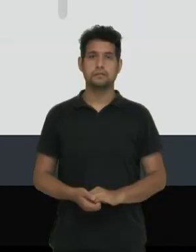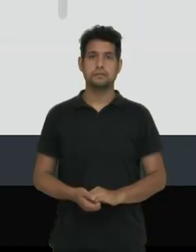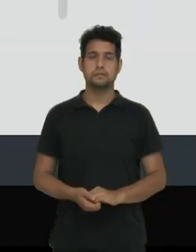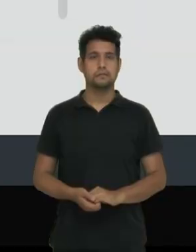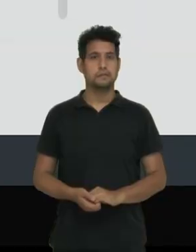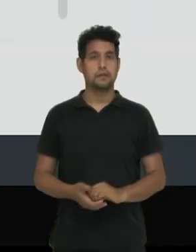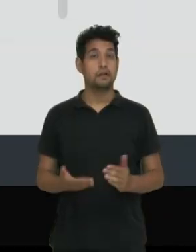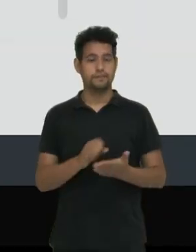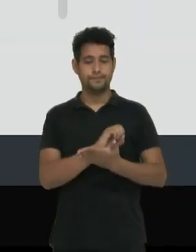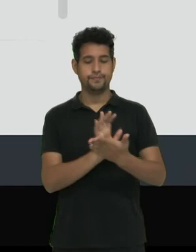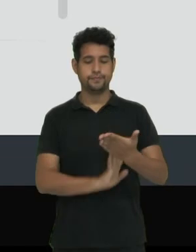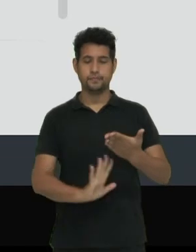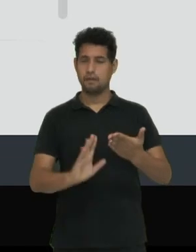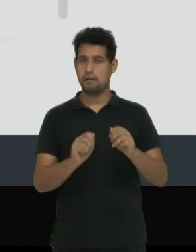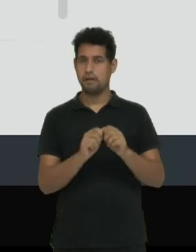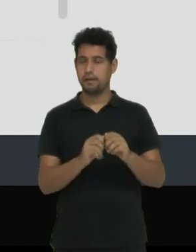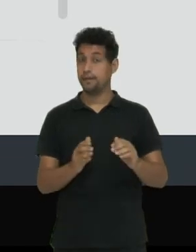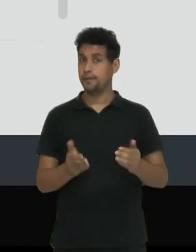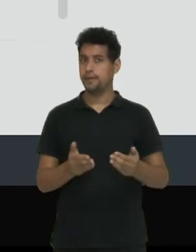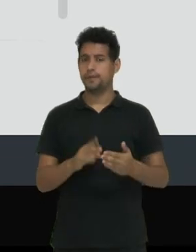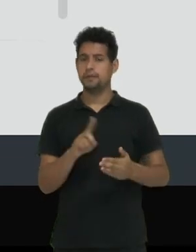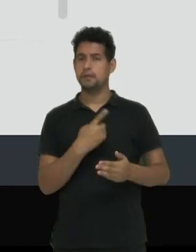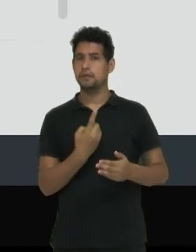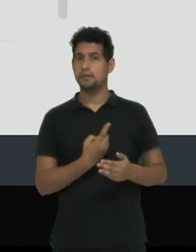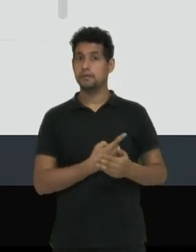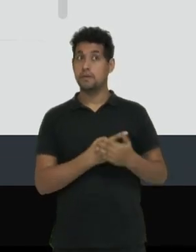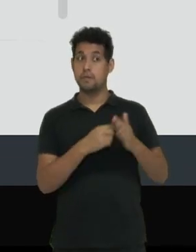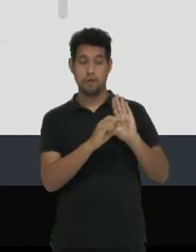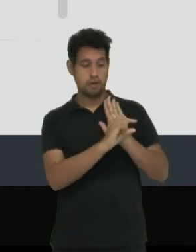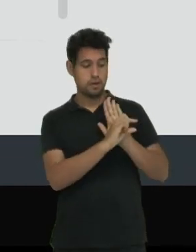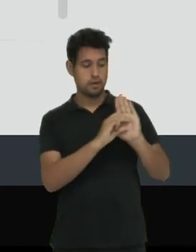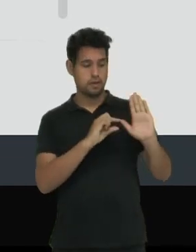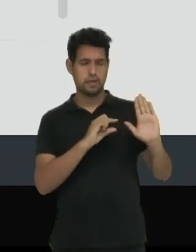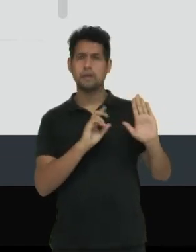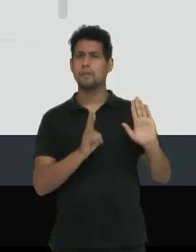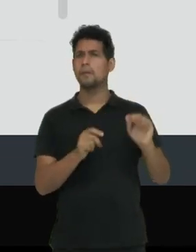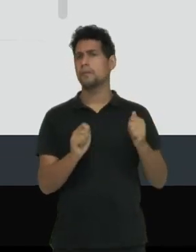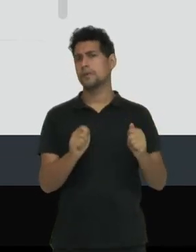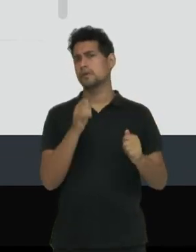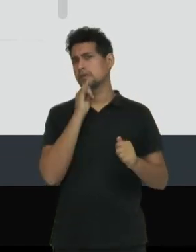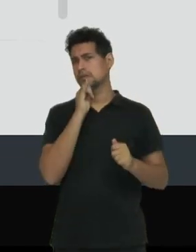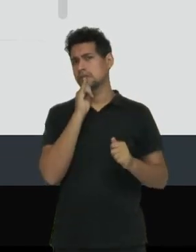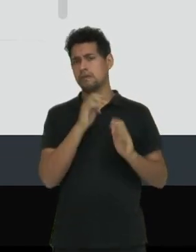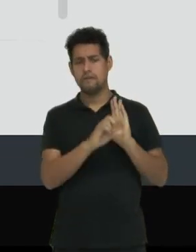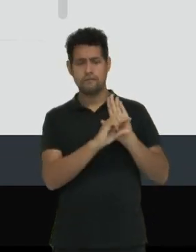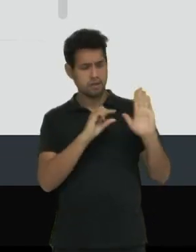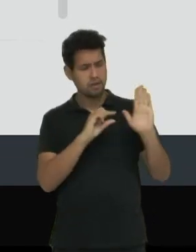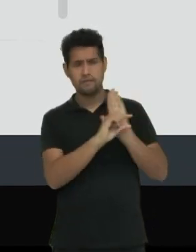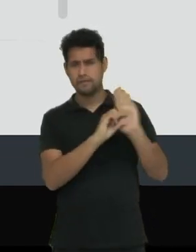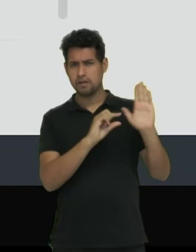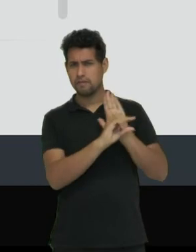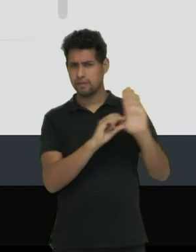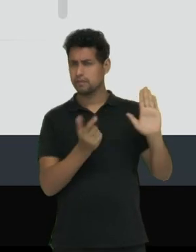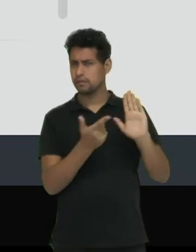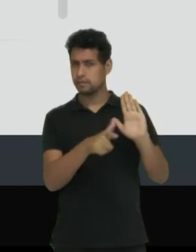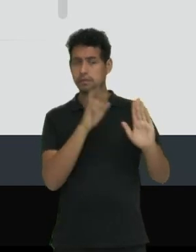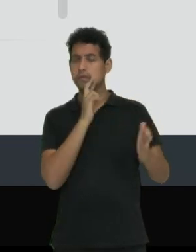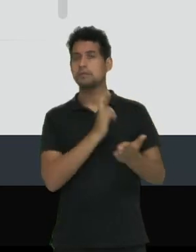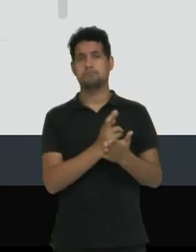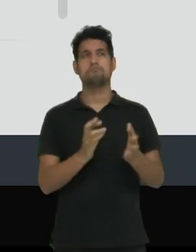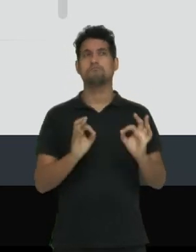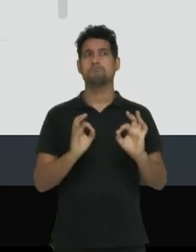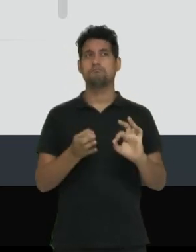O exercício que nós vamos realizar agora, pessoal, nós vamos ouvir, lembrando sempre, se possível, ouçam mais de uma vez para poder responder de forma